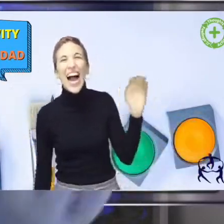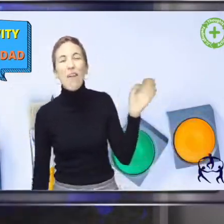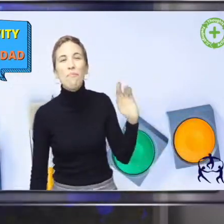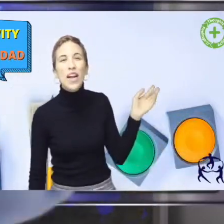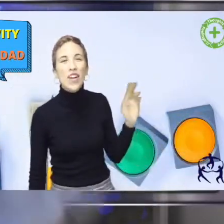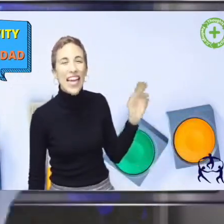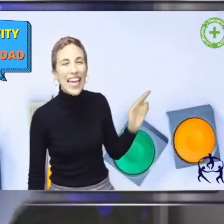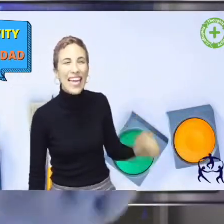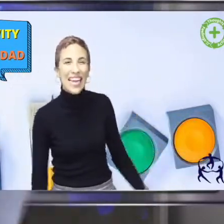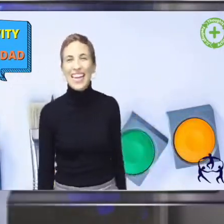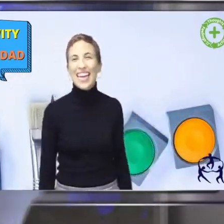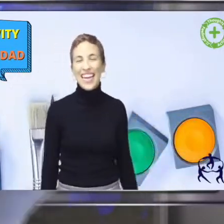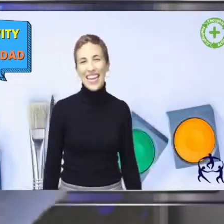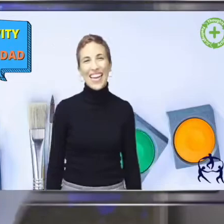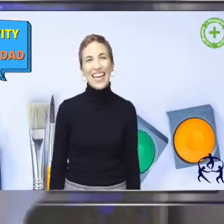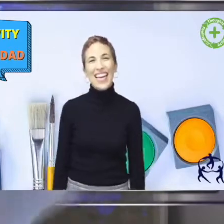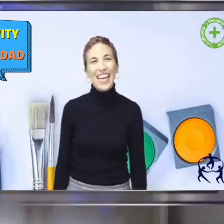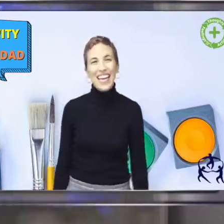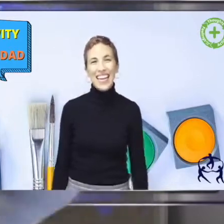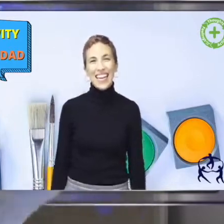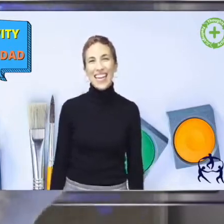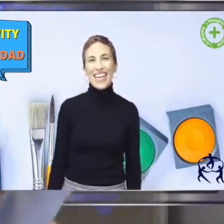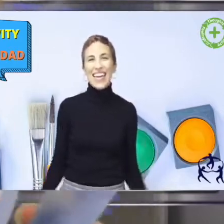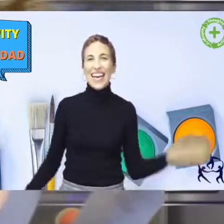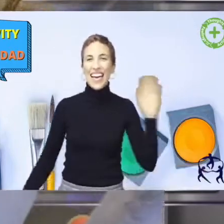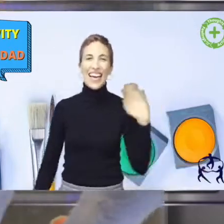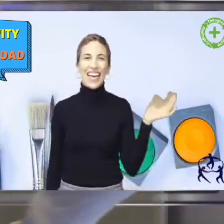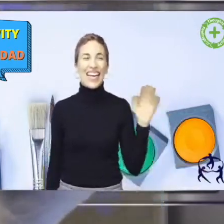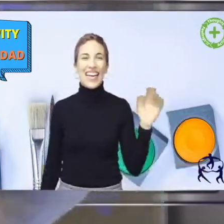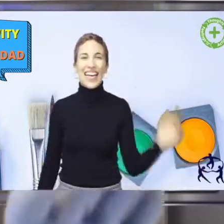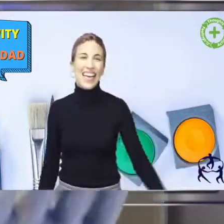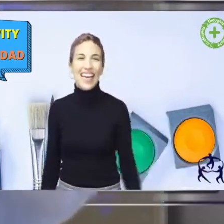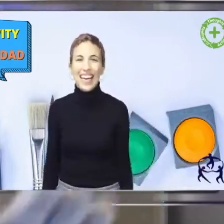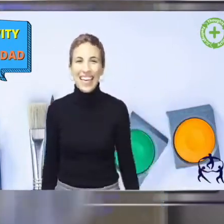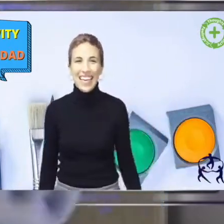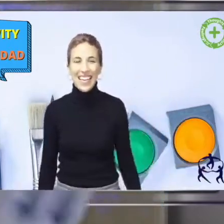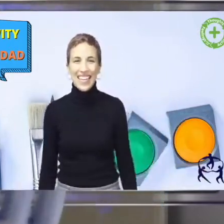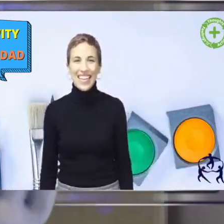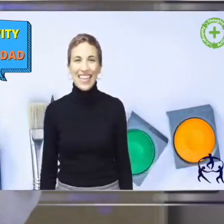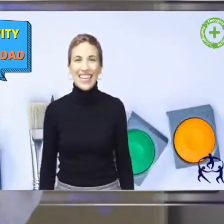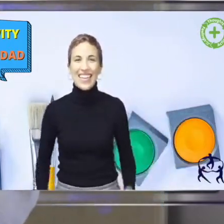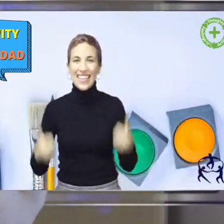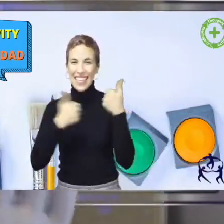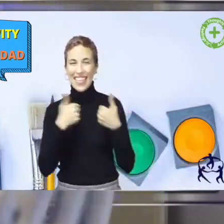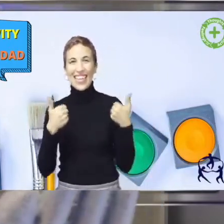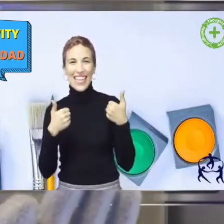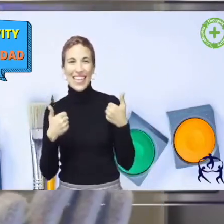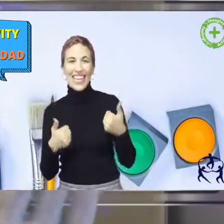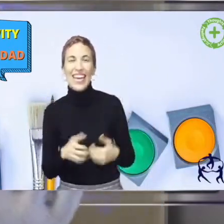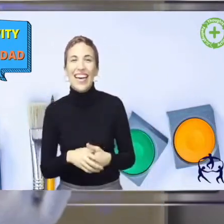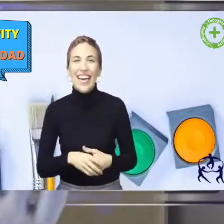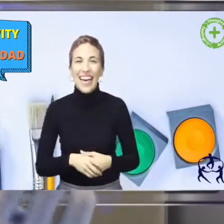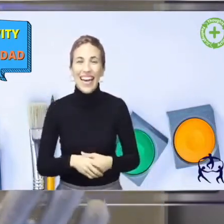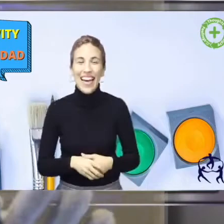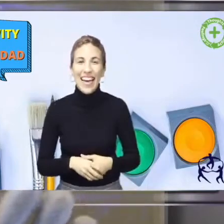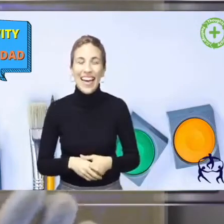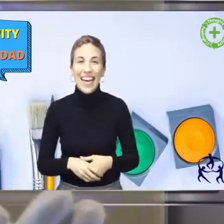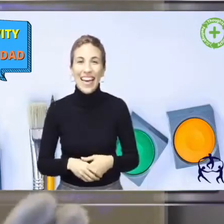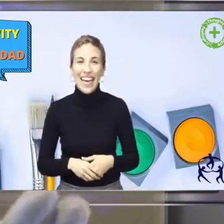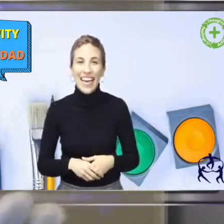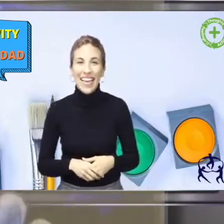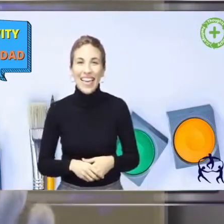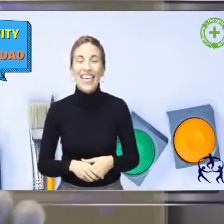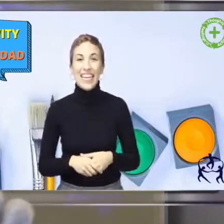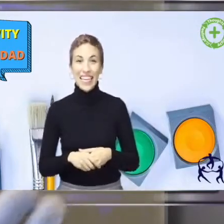Hi! Hi! Hi! Hi! Ms. Shema! Hi! Hi, boys and girls! So, positive